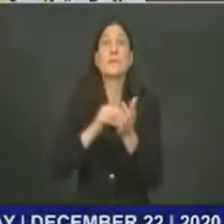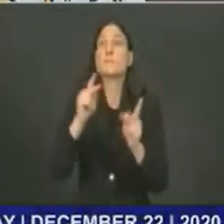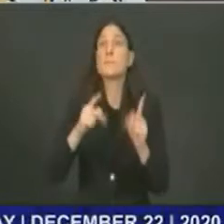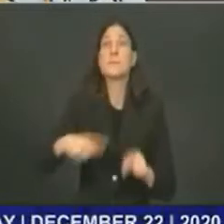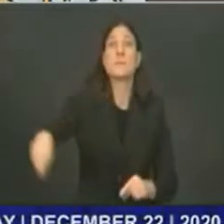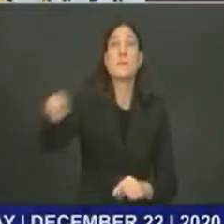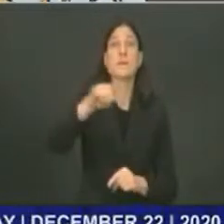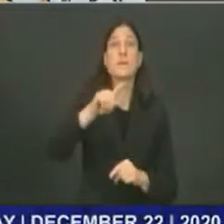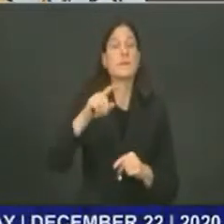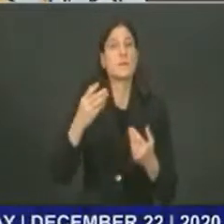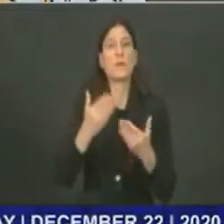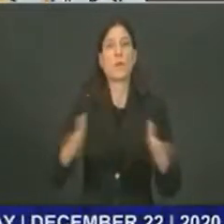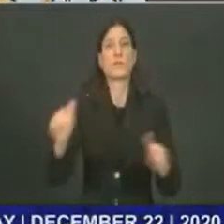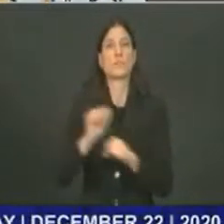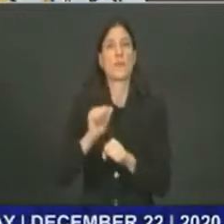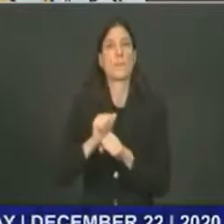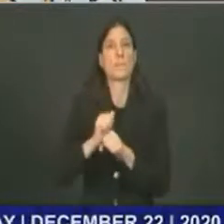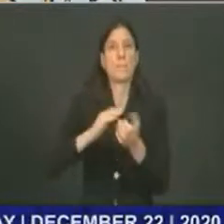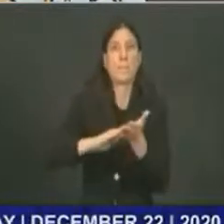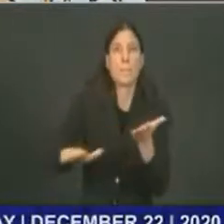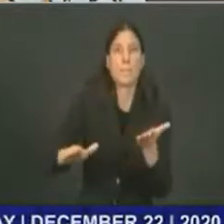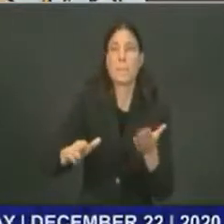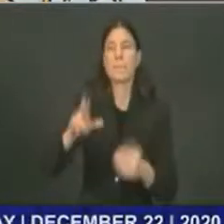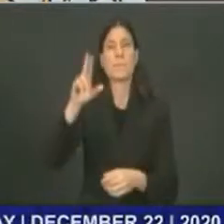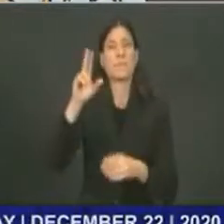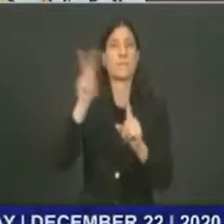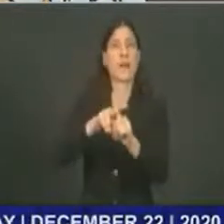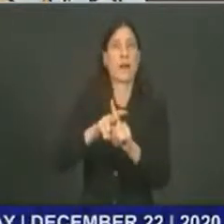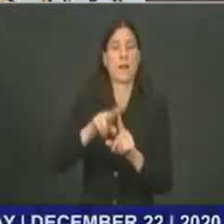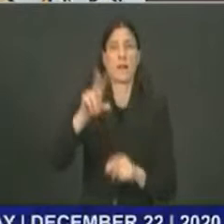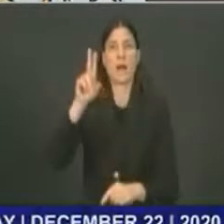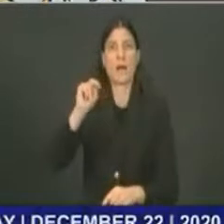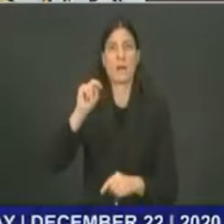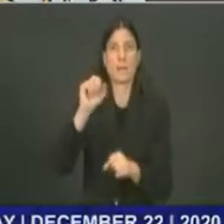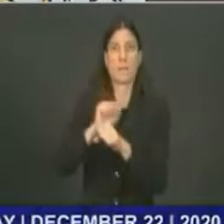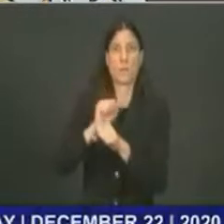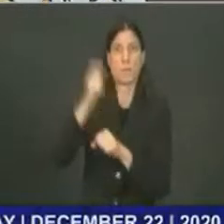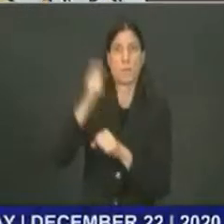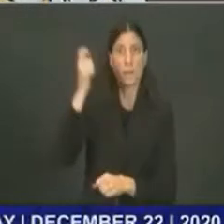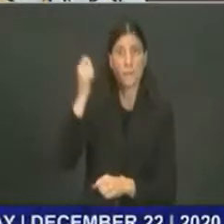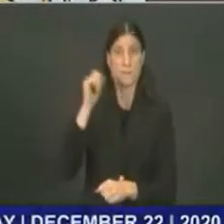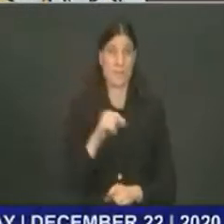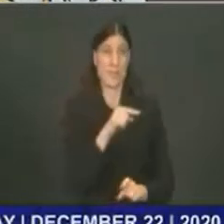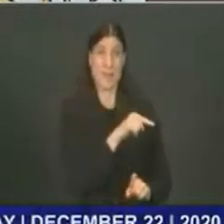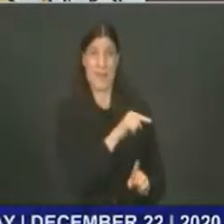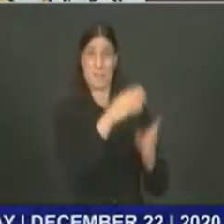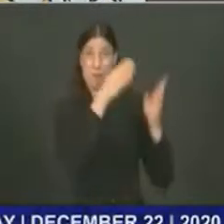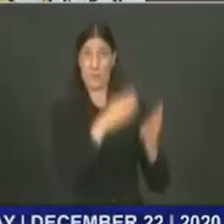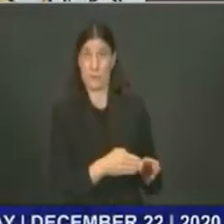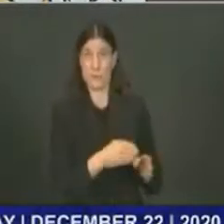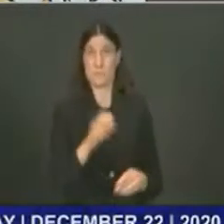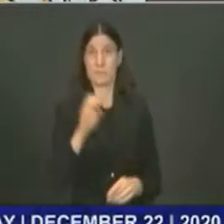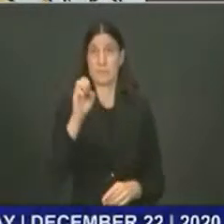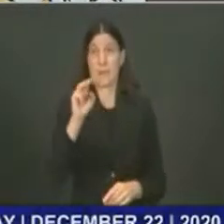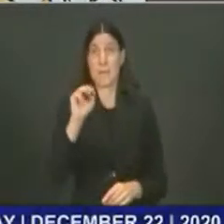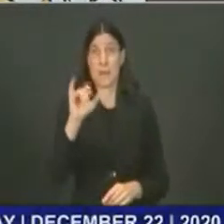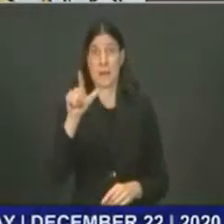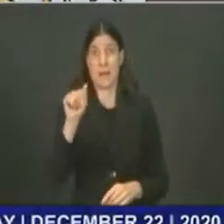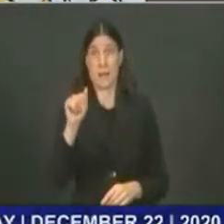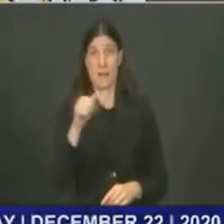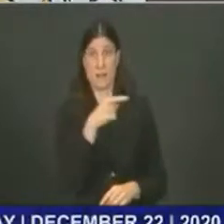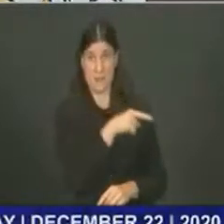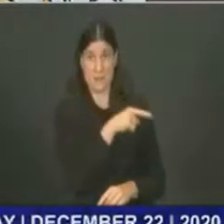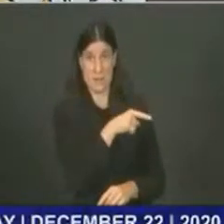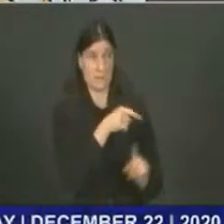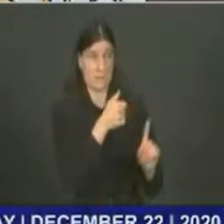She's been a dedicated employee. She told us the story of, she spent hours on her own, not because anyone made her or told her,